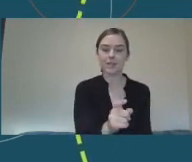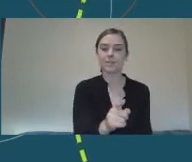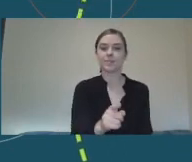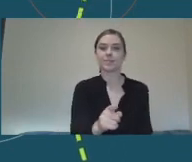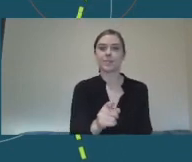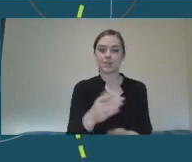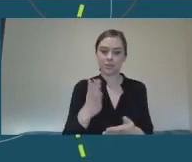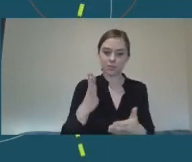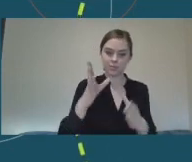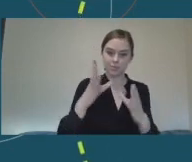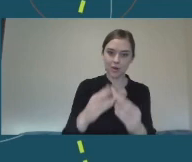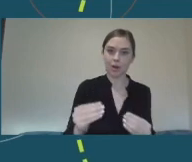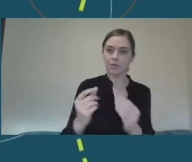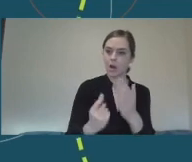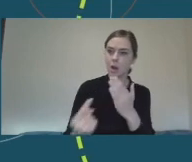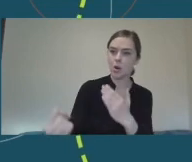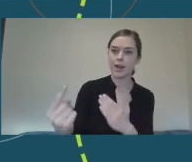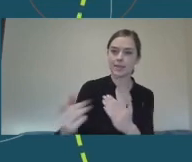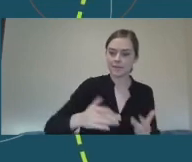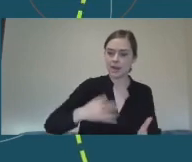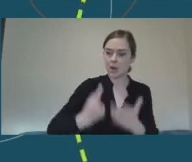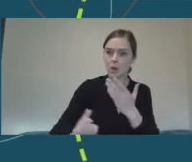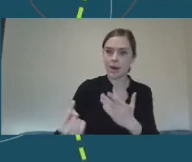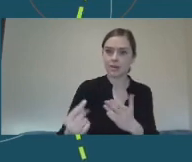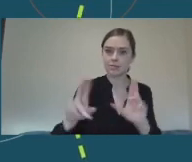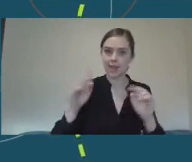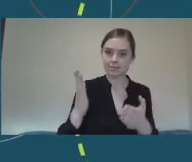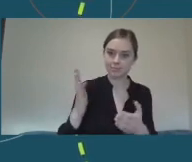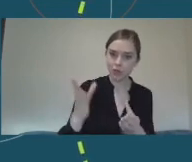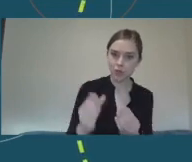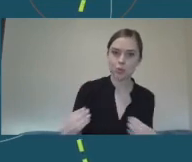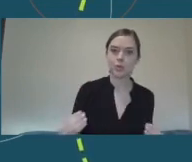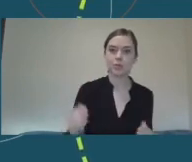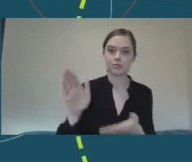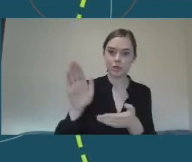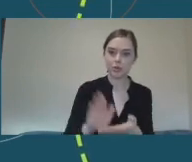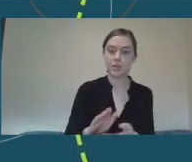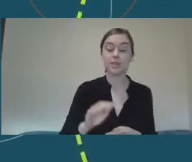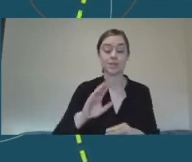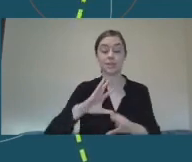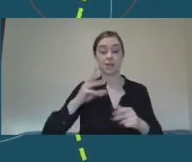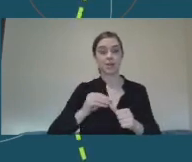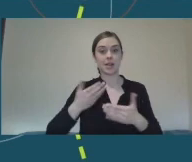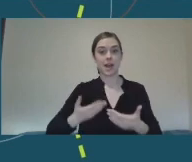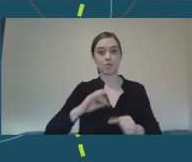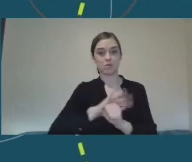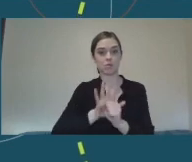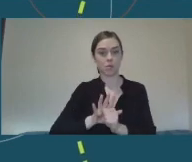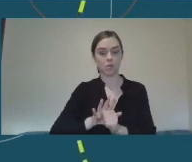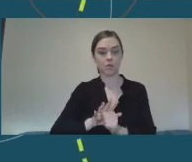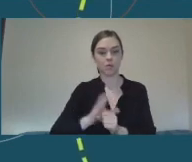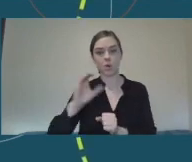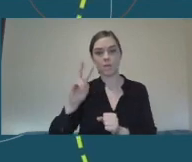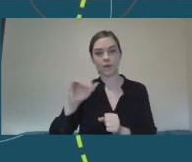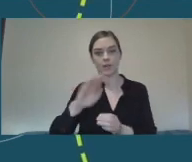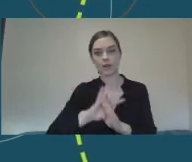and isolation that we've seen, particularly during this time of COVID-19. So finally, I would like to thank you